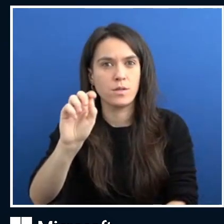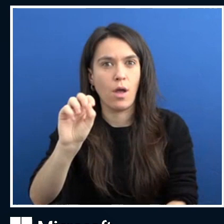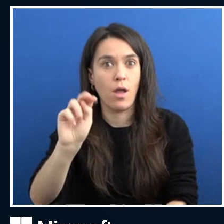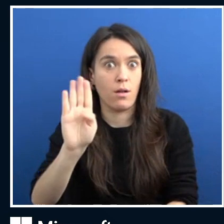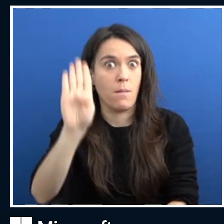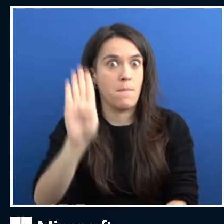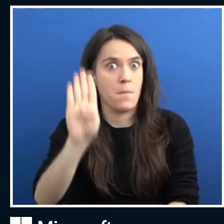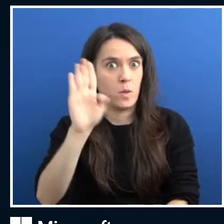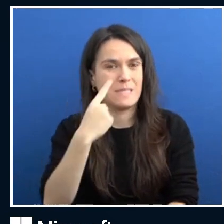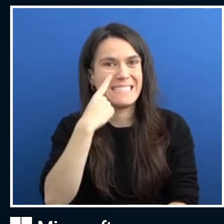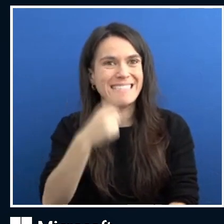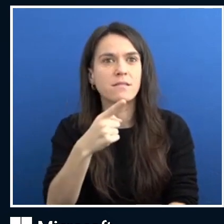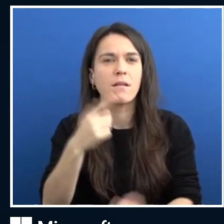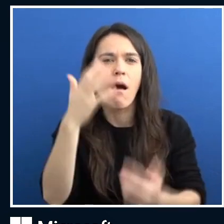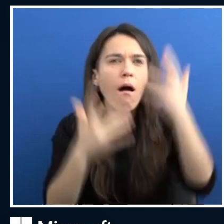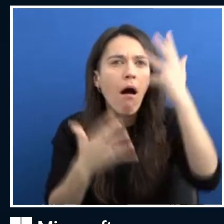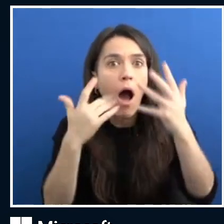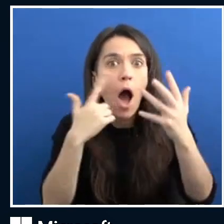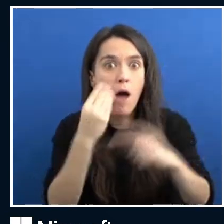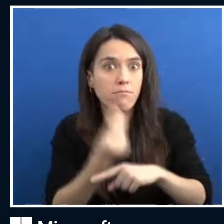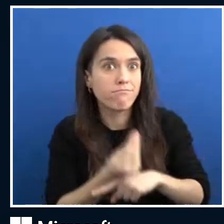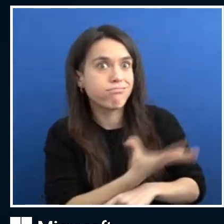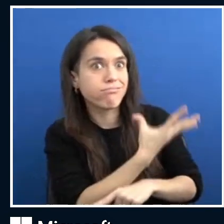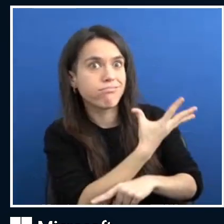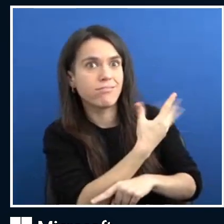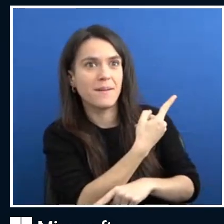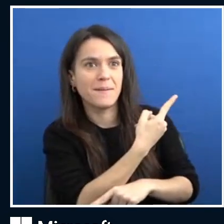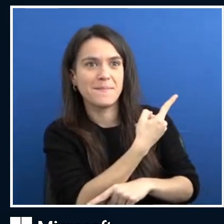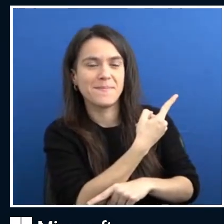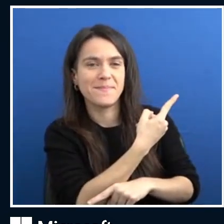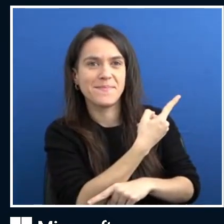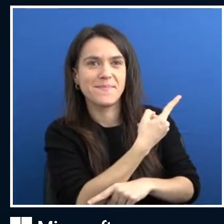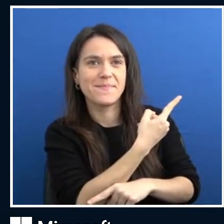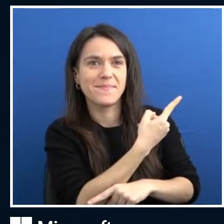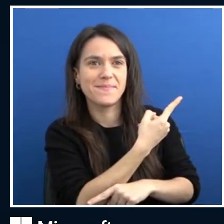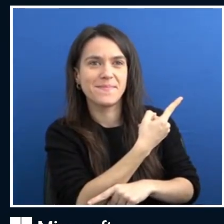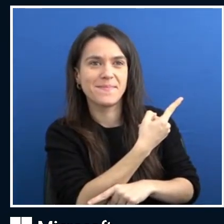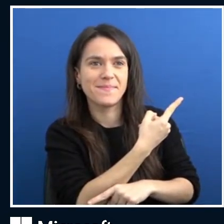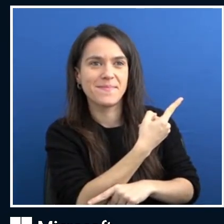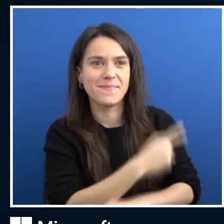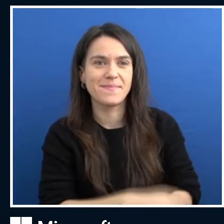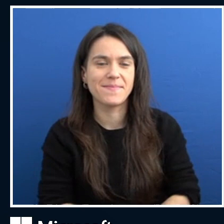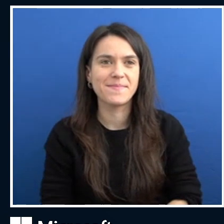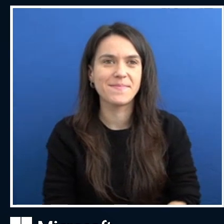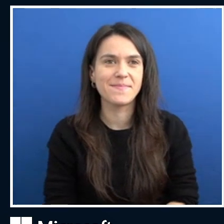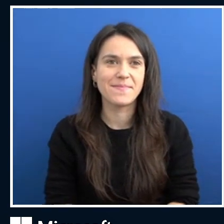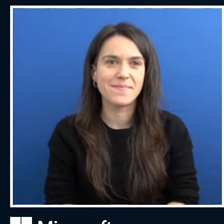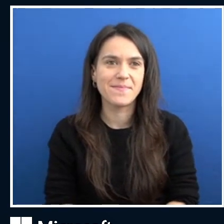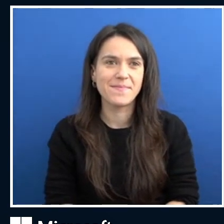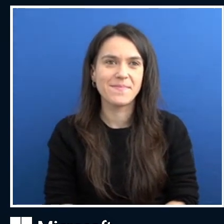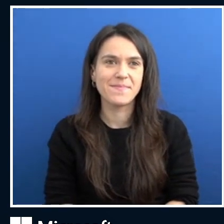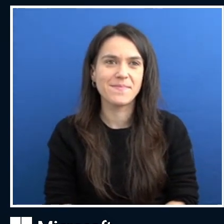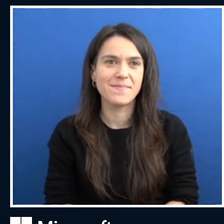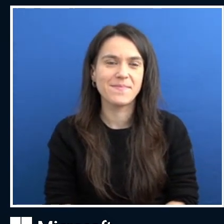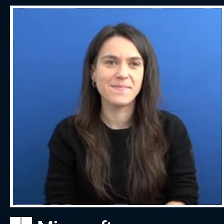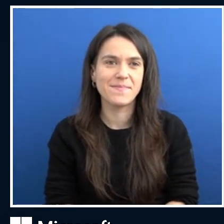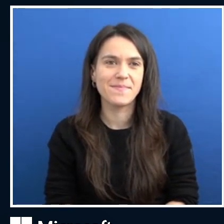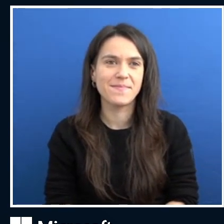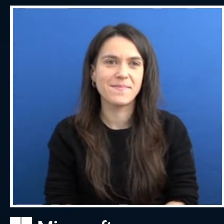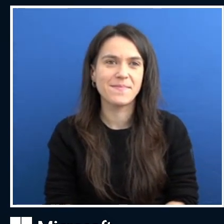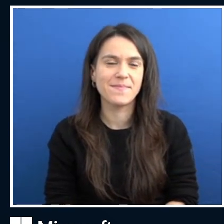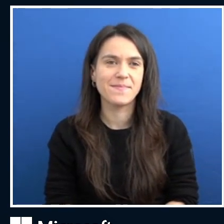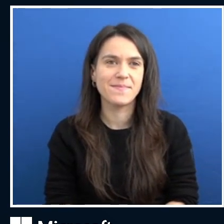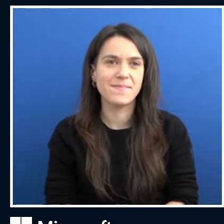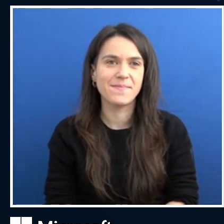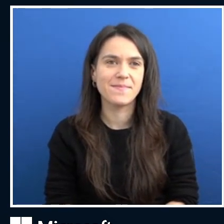These are the scatter plots of wherein I have put every single feature with the final output that we want to see.